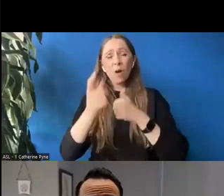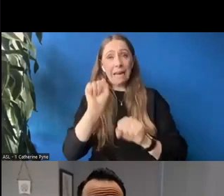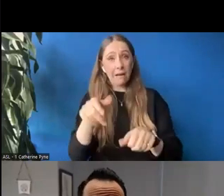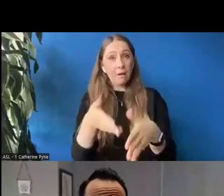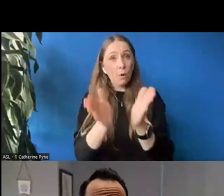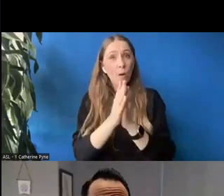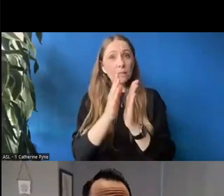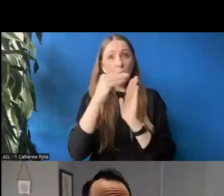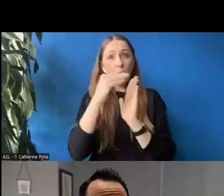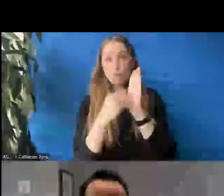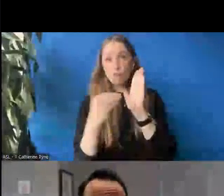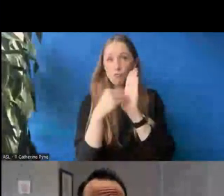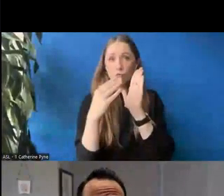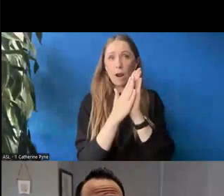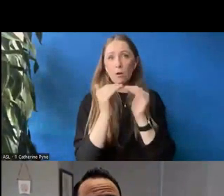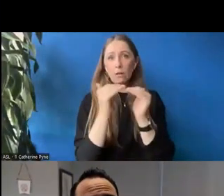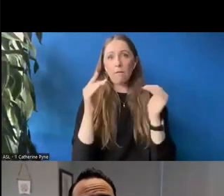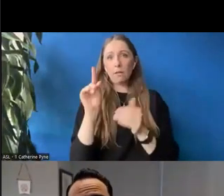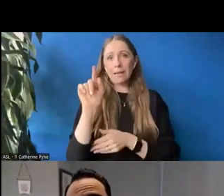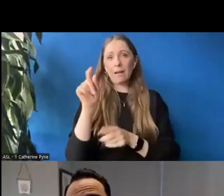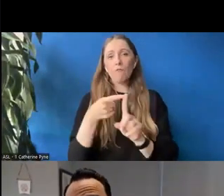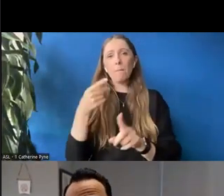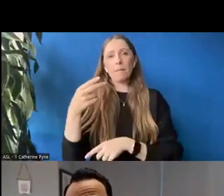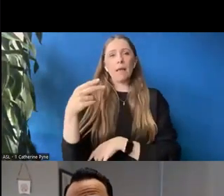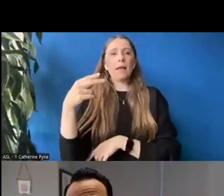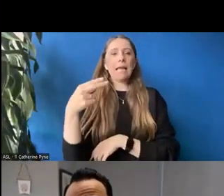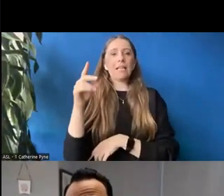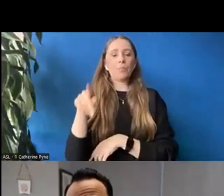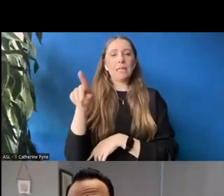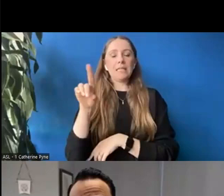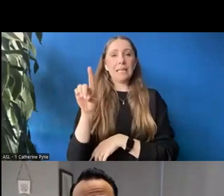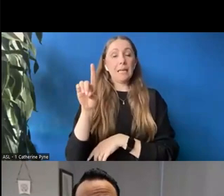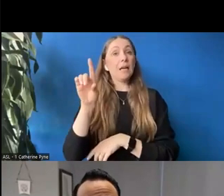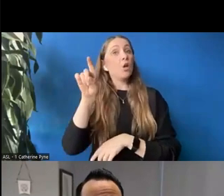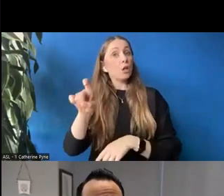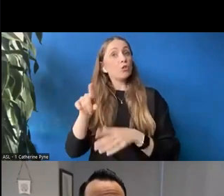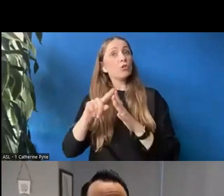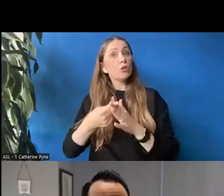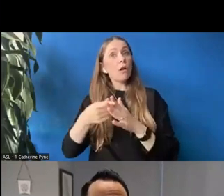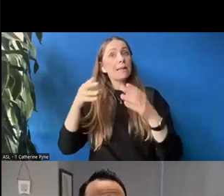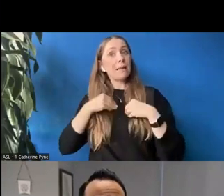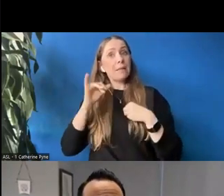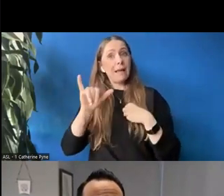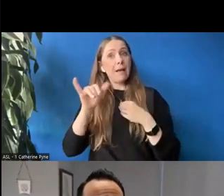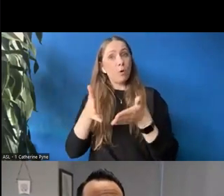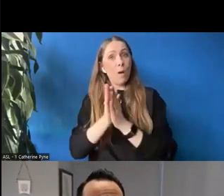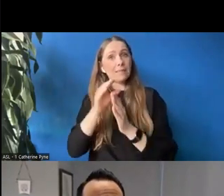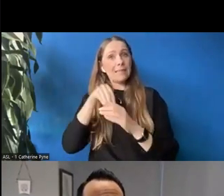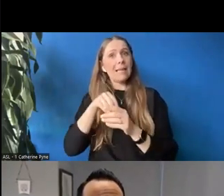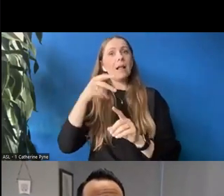request record level data from the HPD. This program is expected to begin accepting requests in Q2